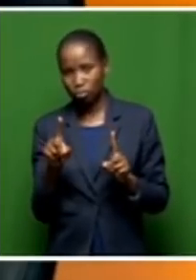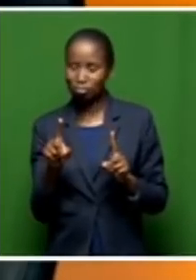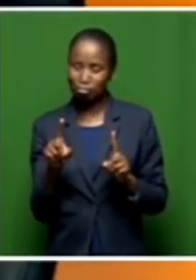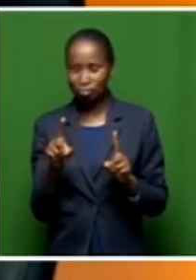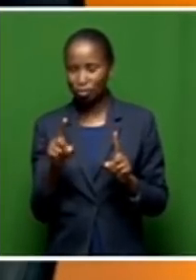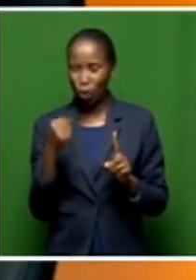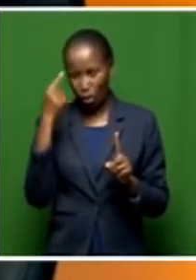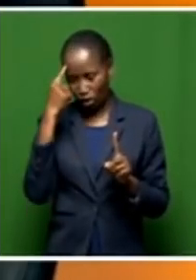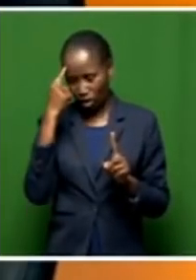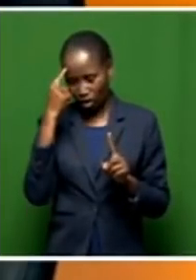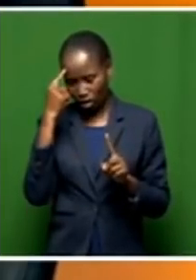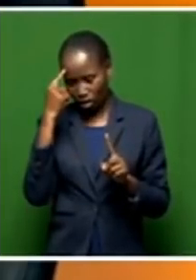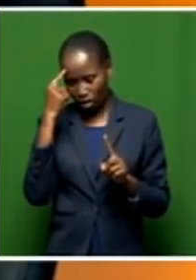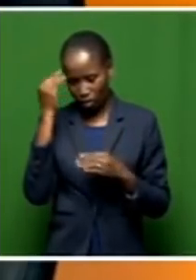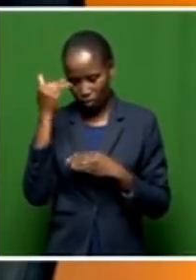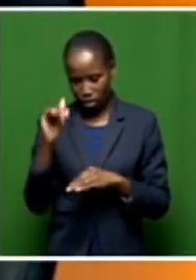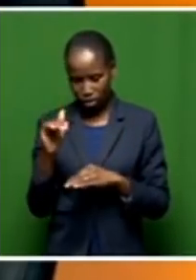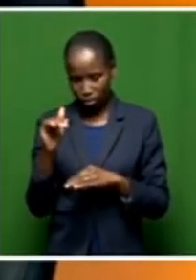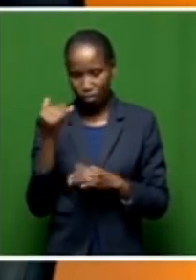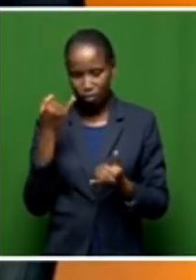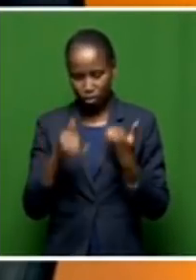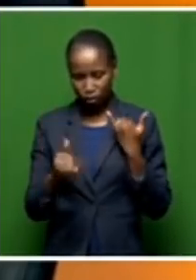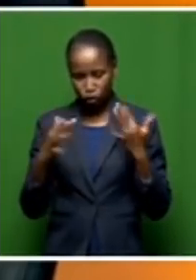stage was around